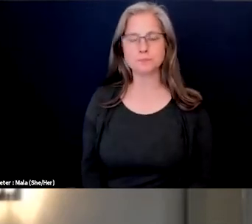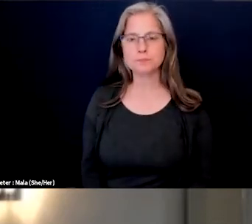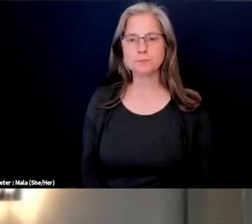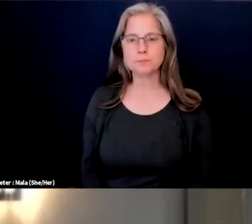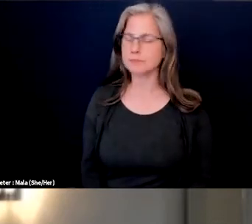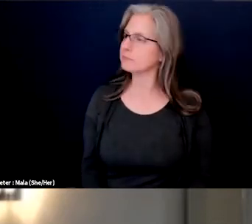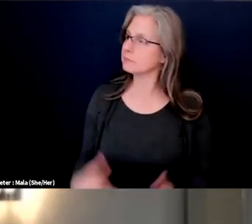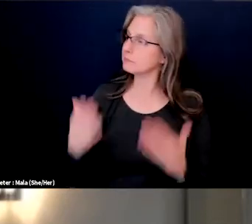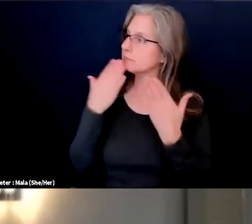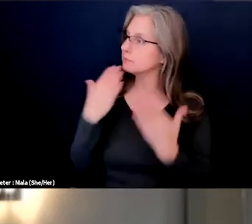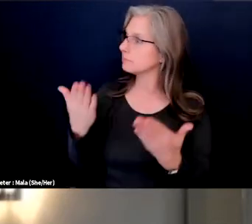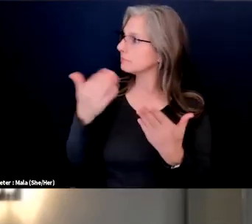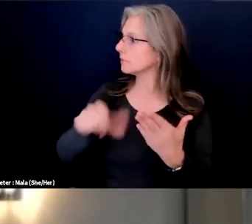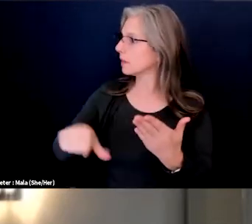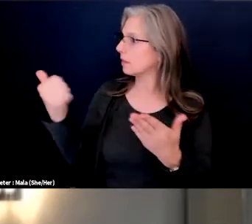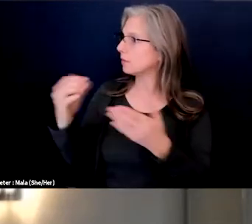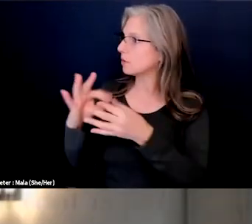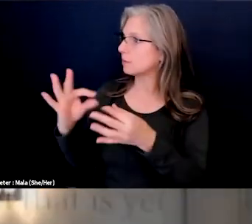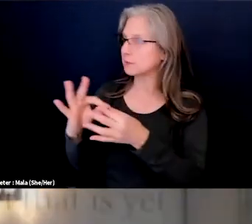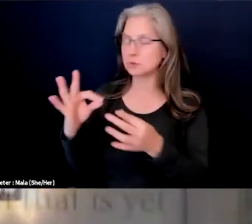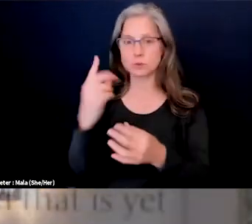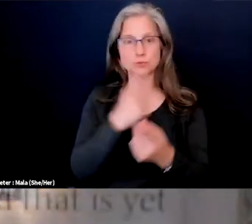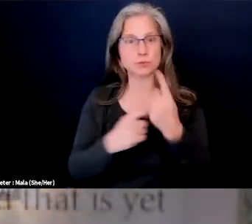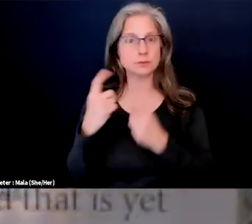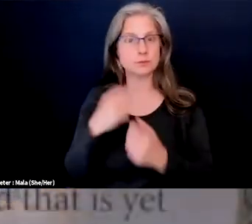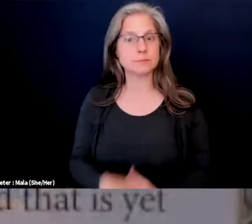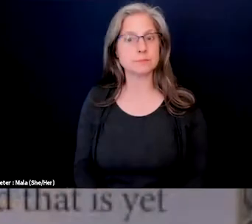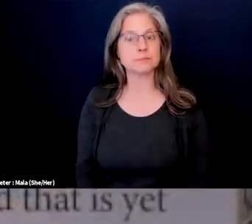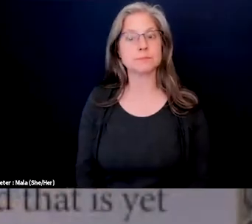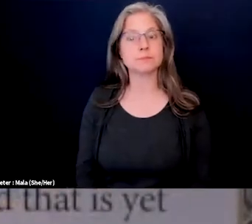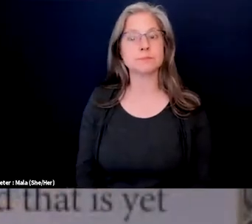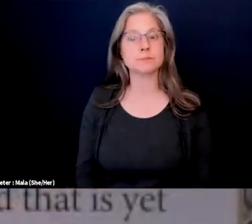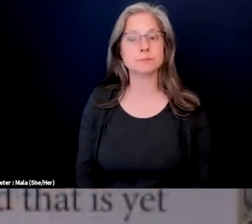Thank you. Any other questions or comments?